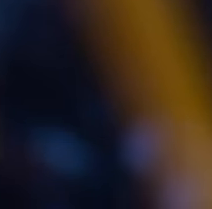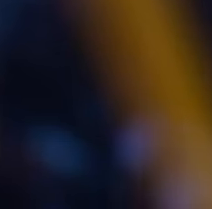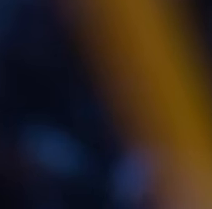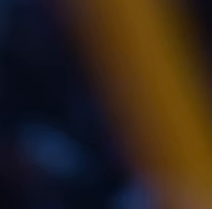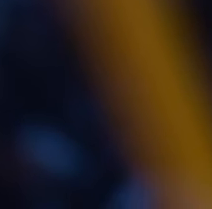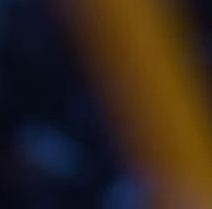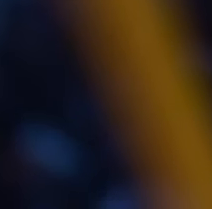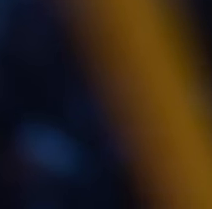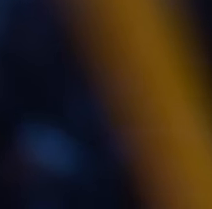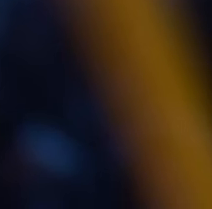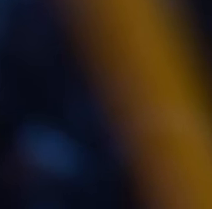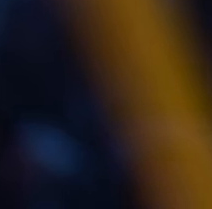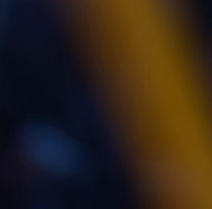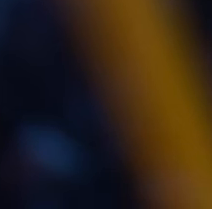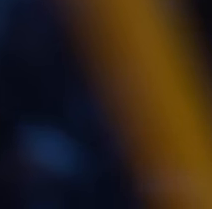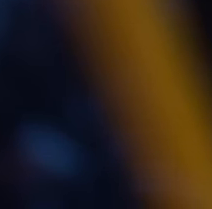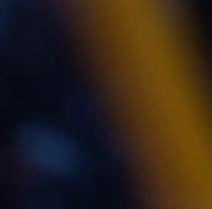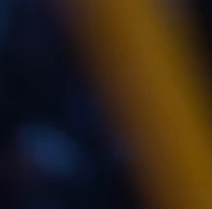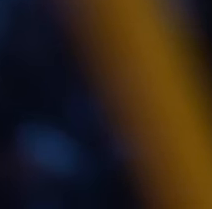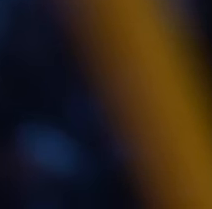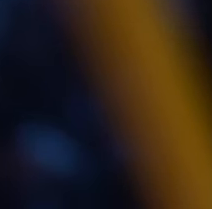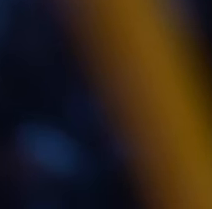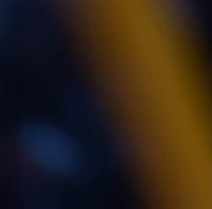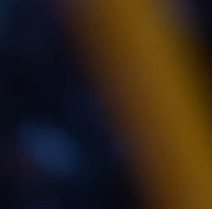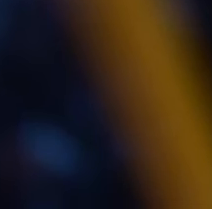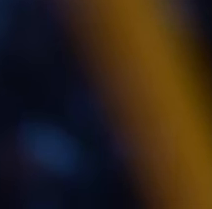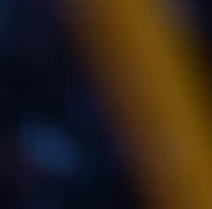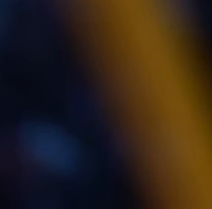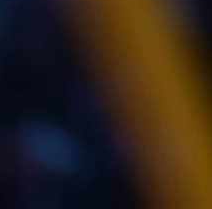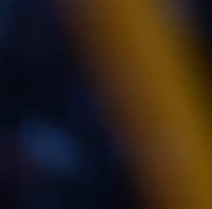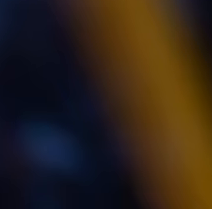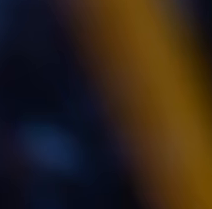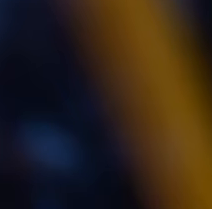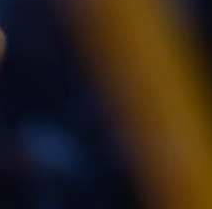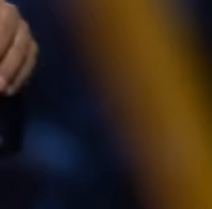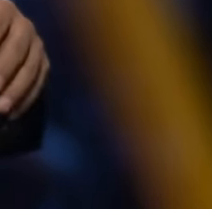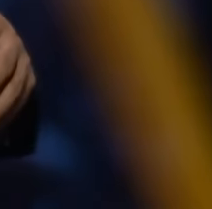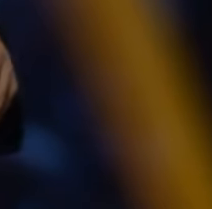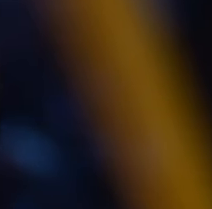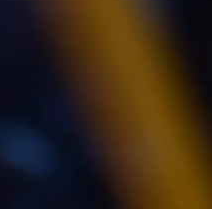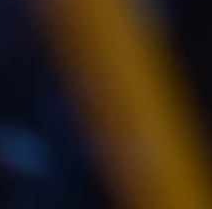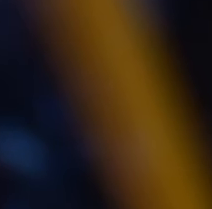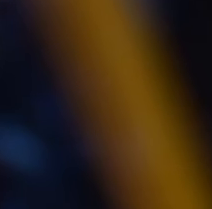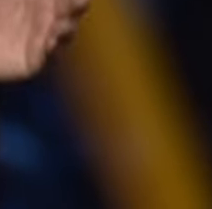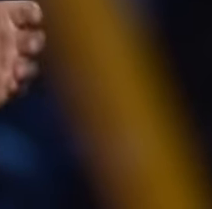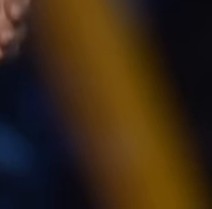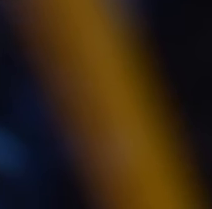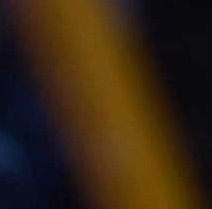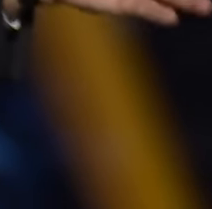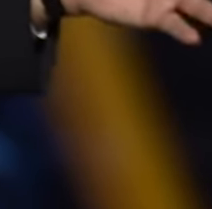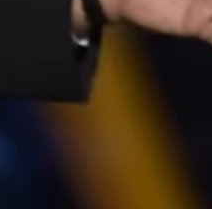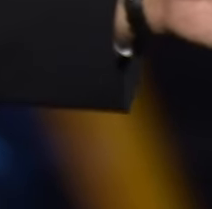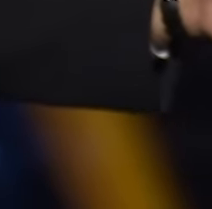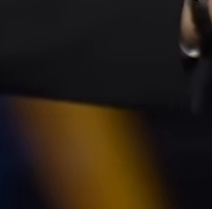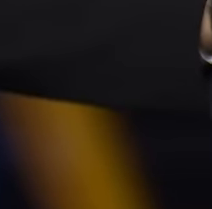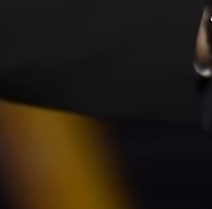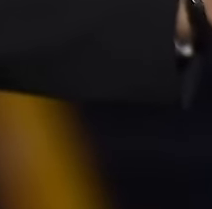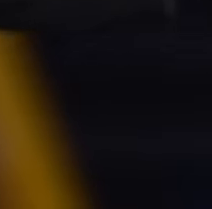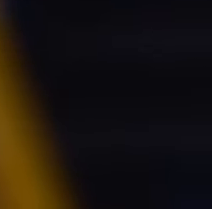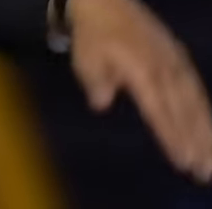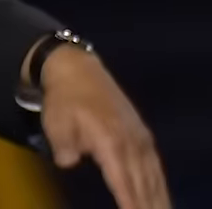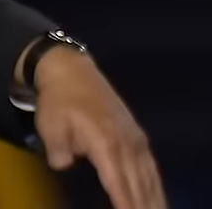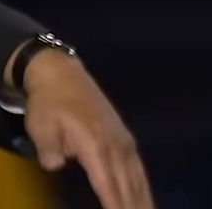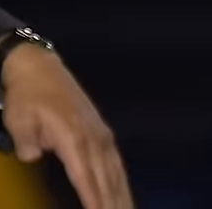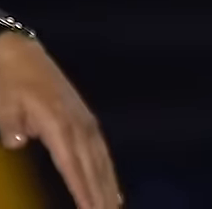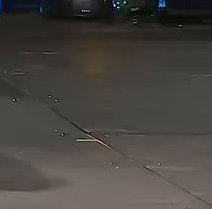haber una conexión en el espíritu de lo que Dios está haciendo. Amen. Y en ese mismo espíritu, ¿nos puede decir un poco de